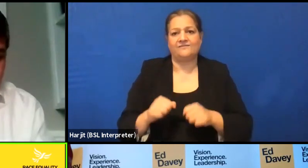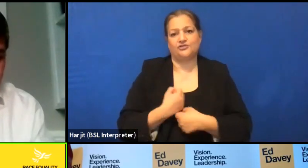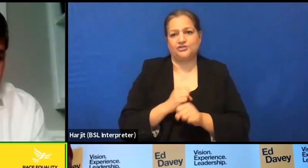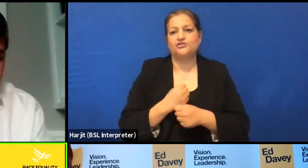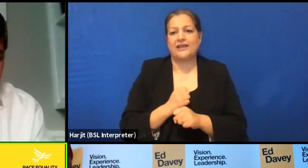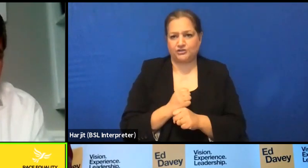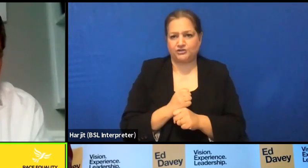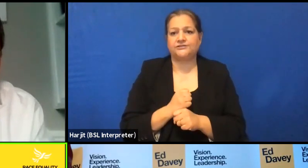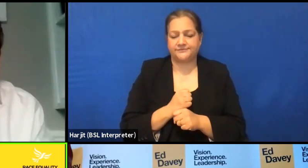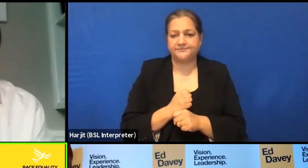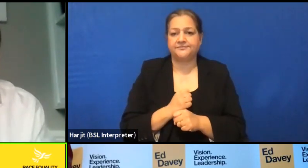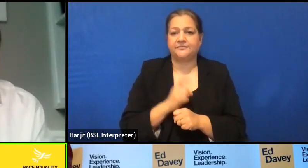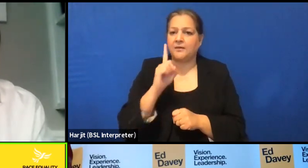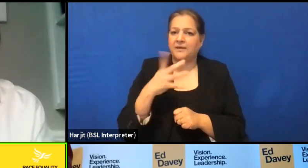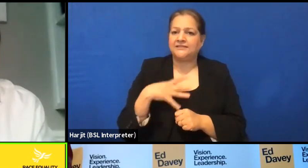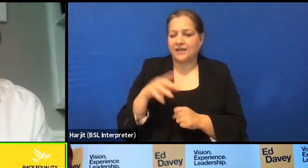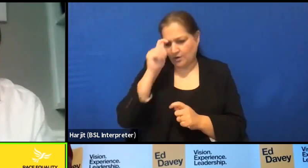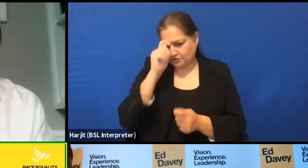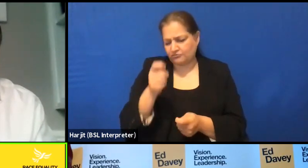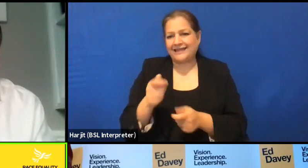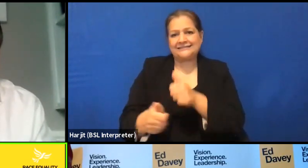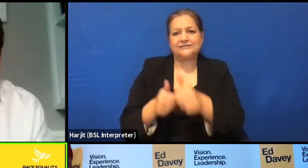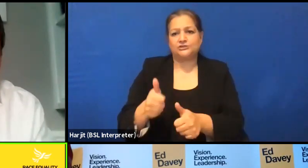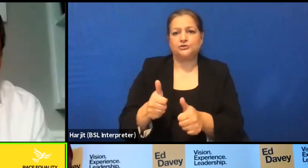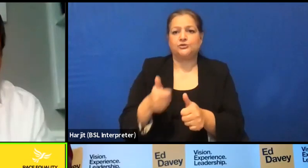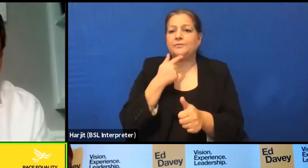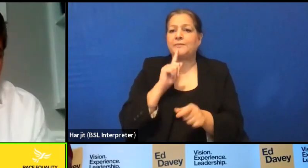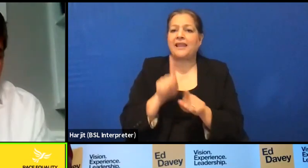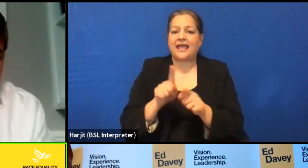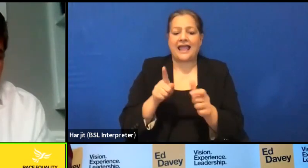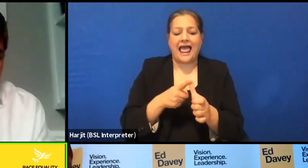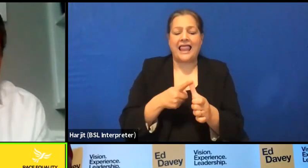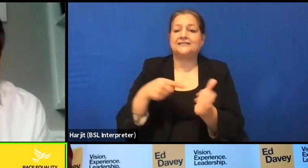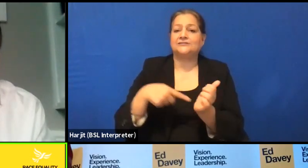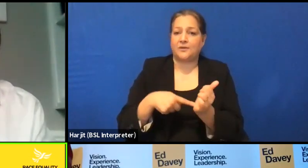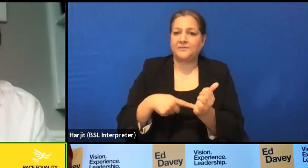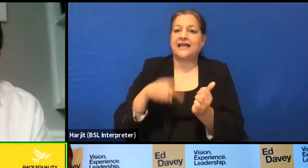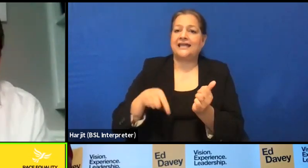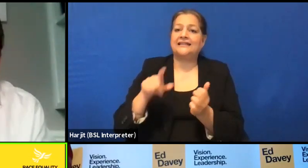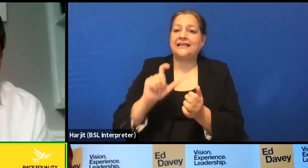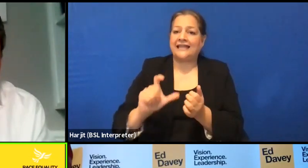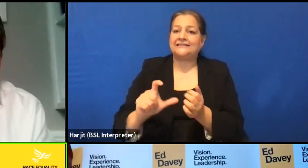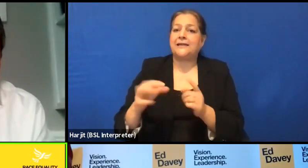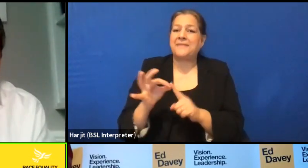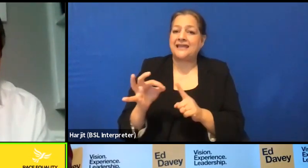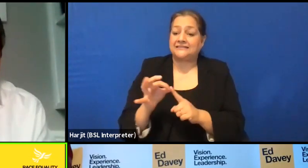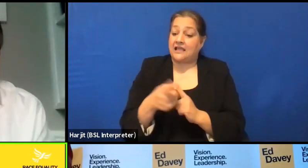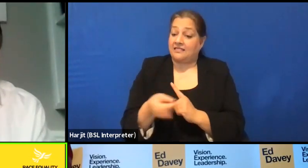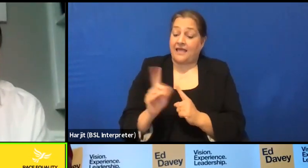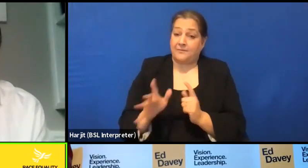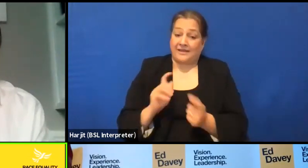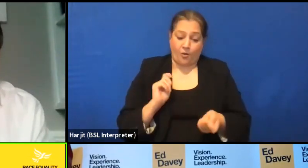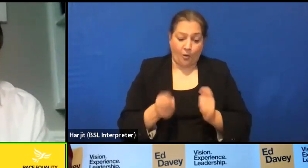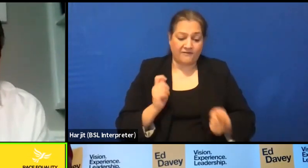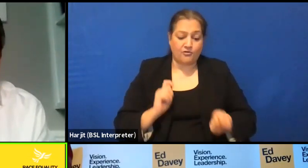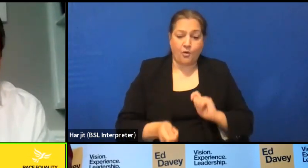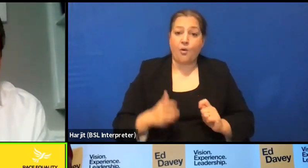give credit to people like Alice Thomas and Candy Piercy, who actually did an overhaul of the complaints